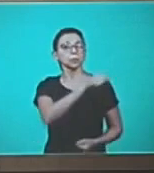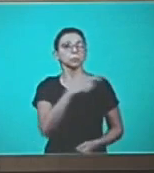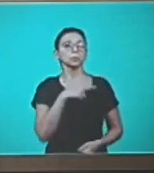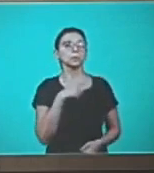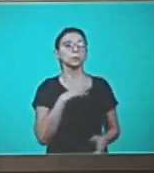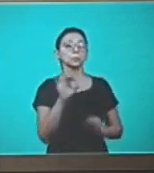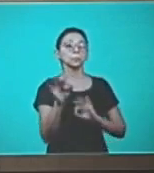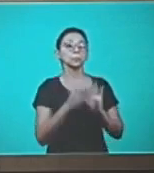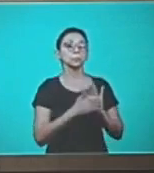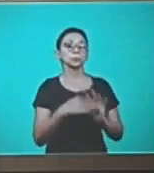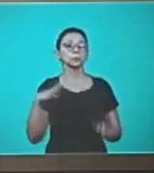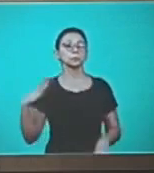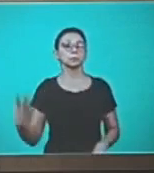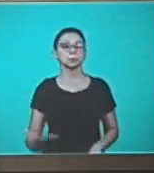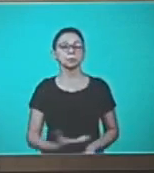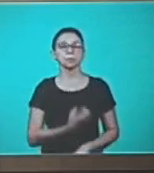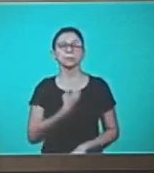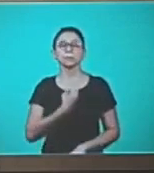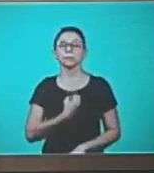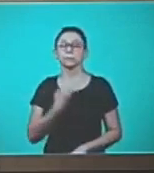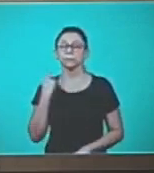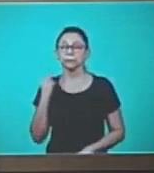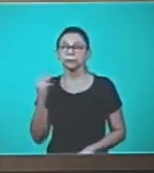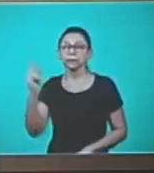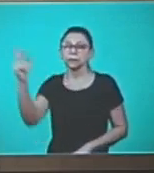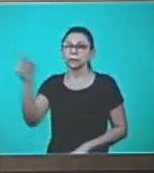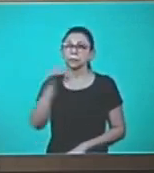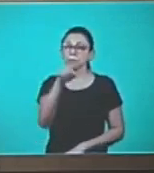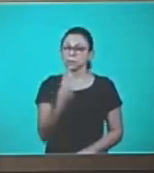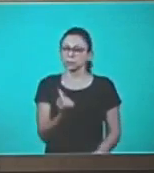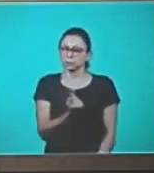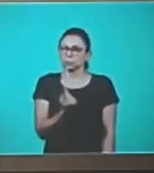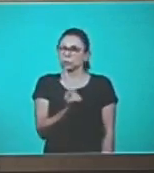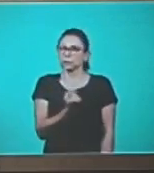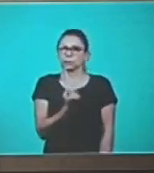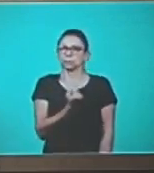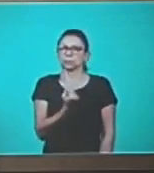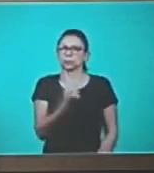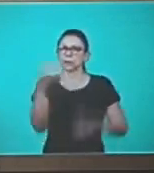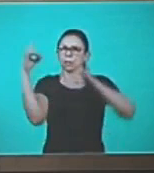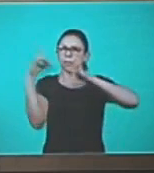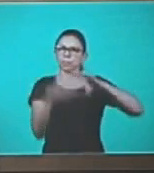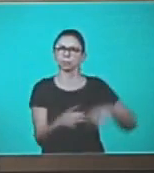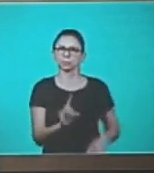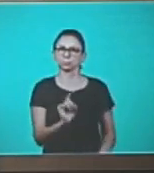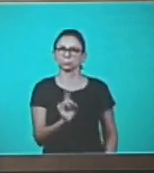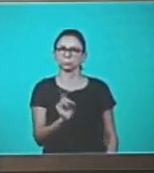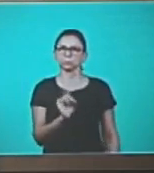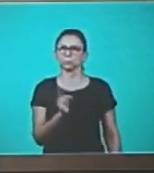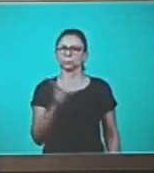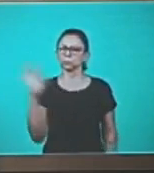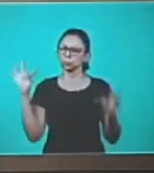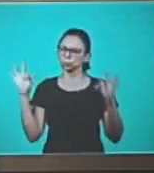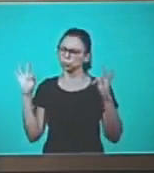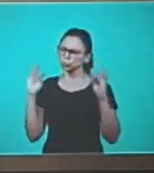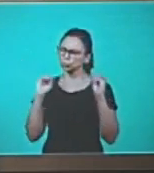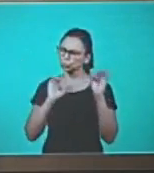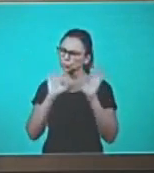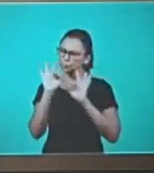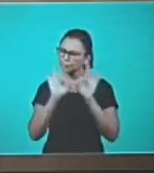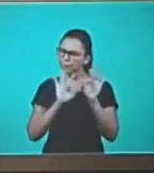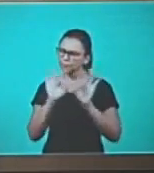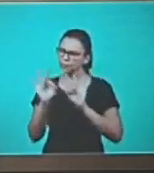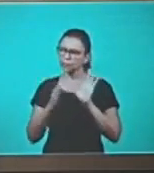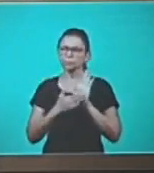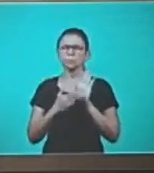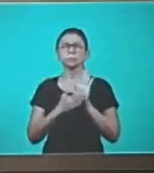that there is an eternal life and that man is not alone, that man has not been forsaken. Everything was